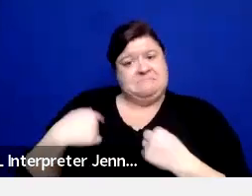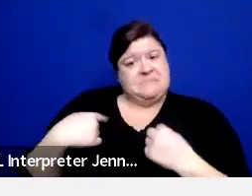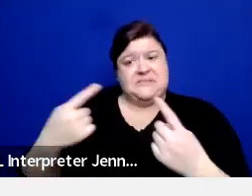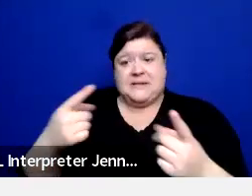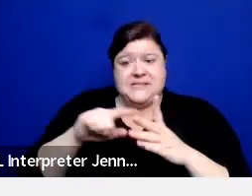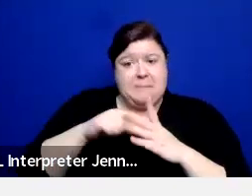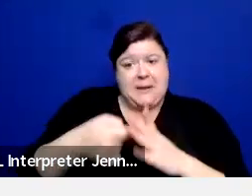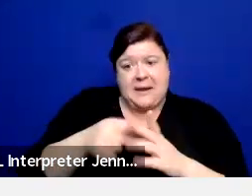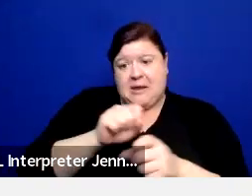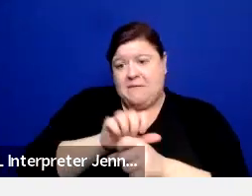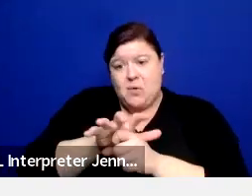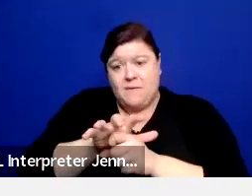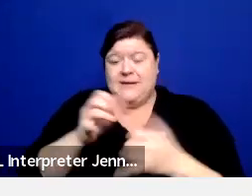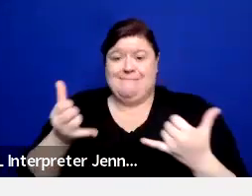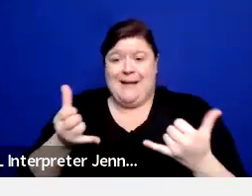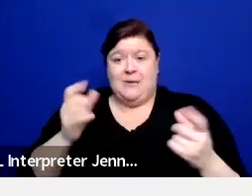to now the Omicron?